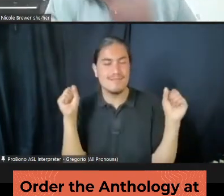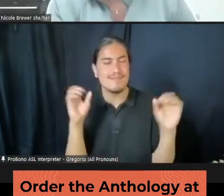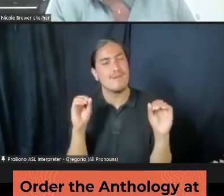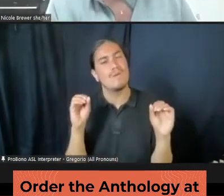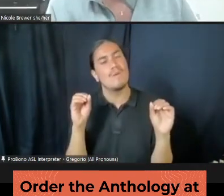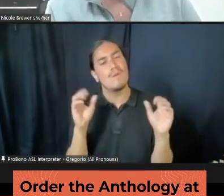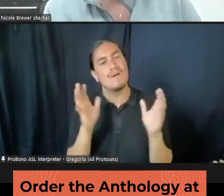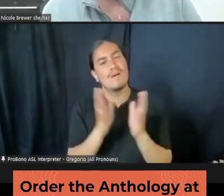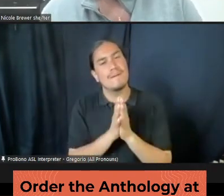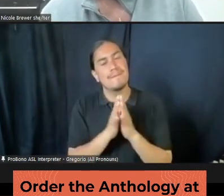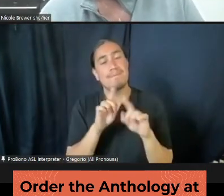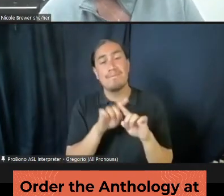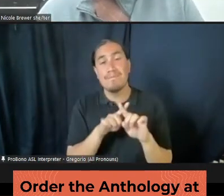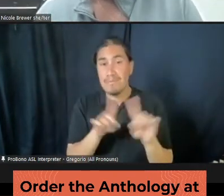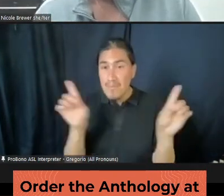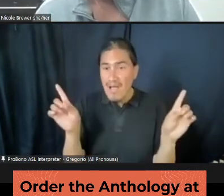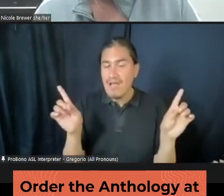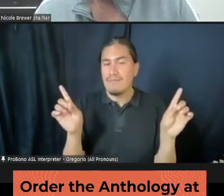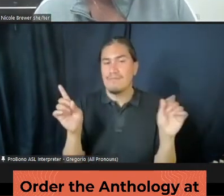But